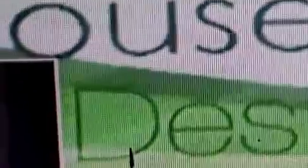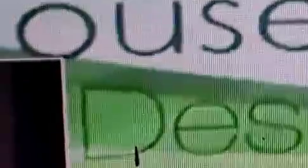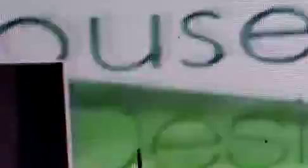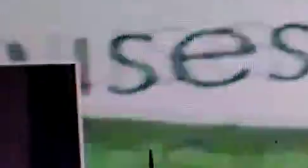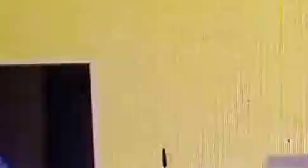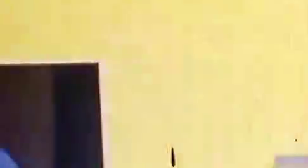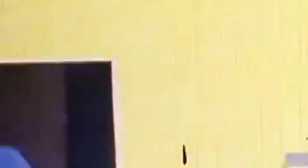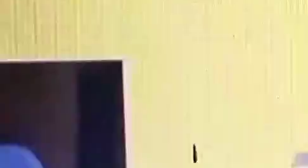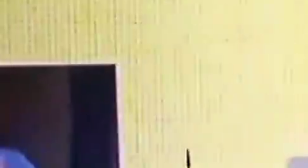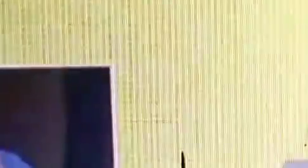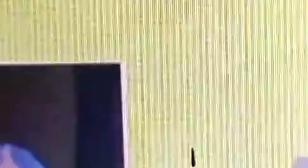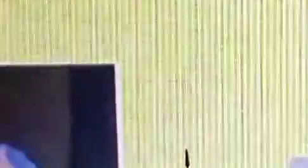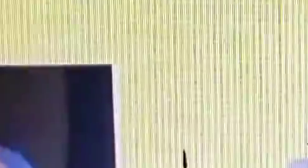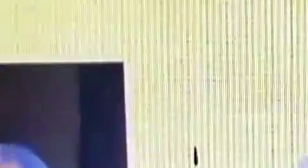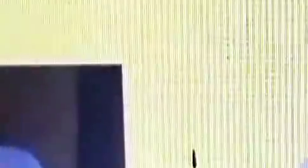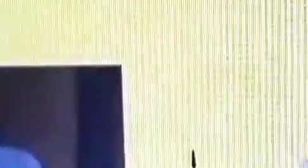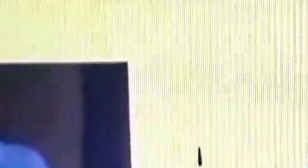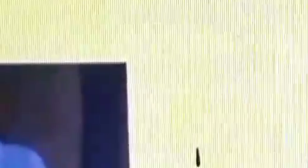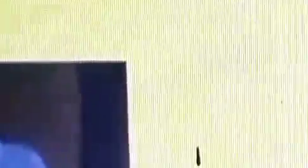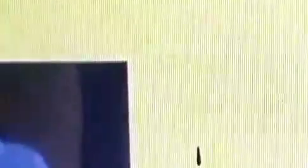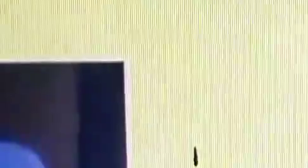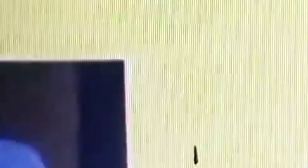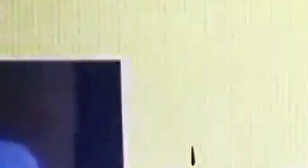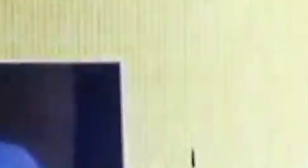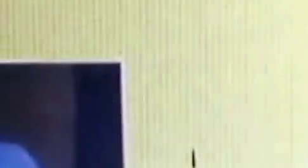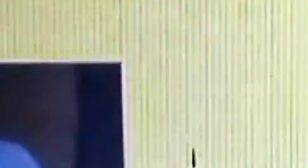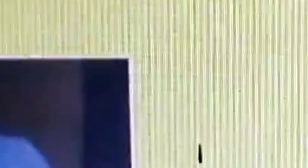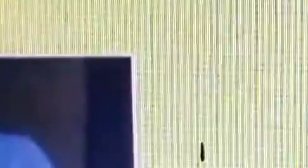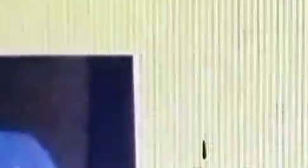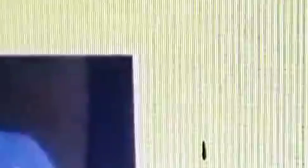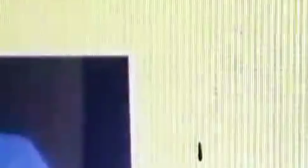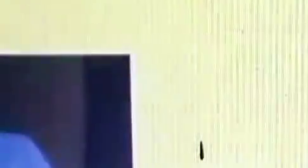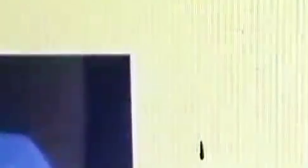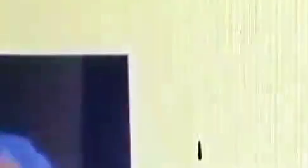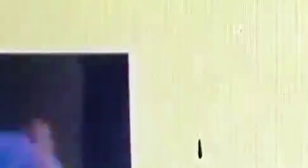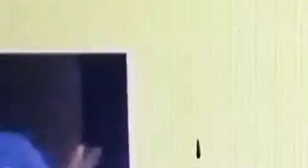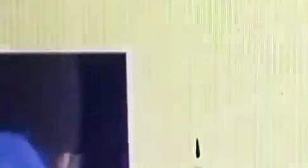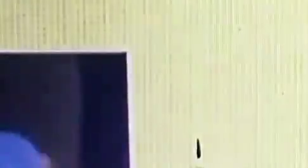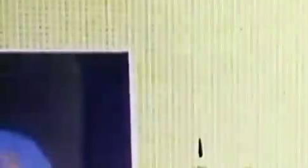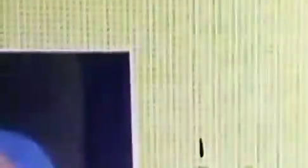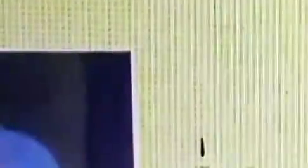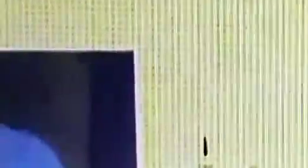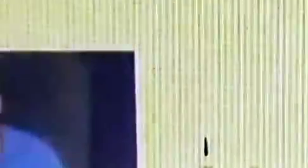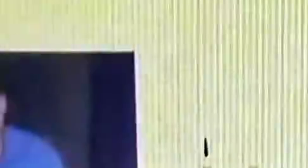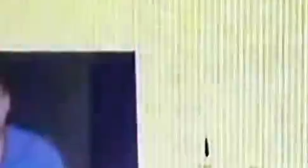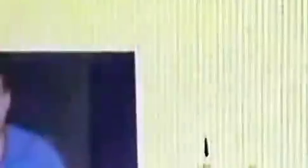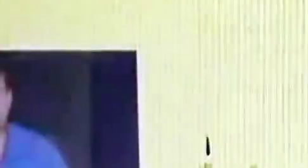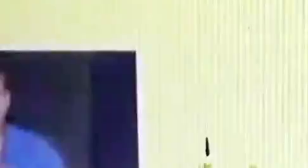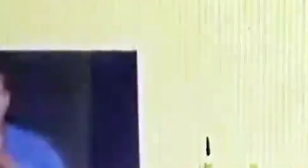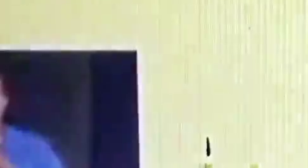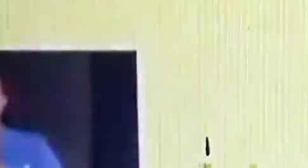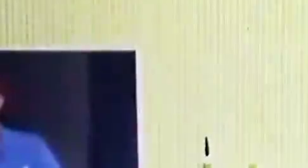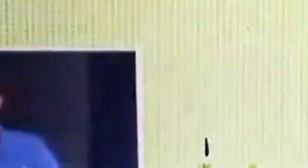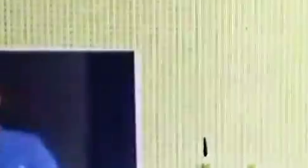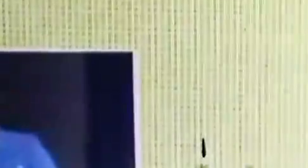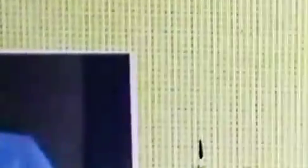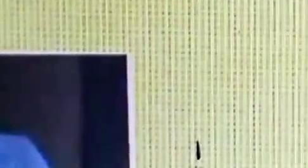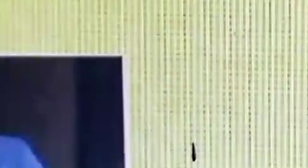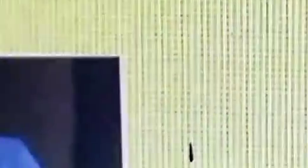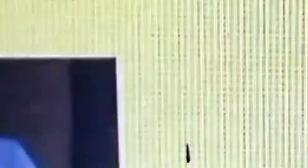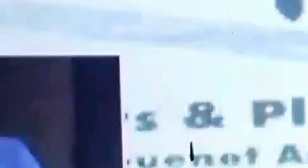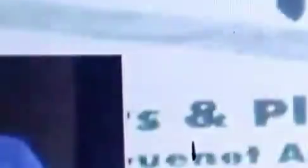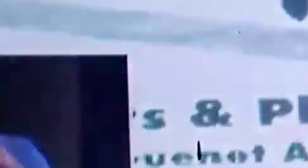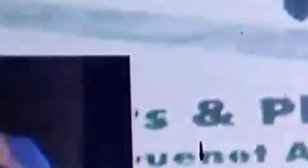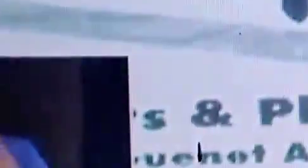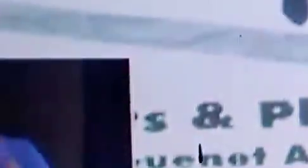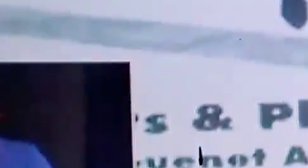The second is by GSA Architects and Planners, led by architect Gunnett Anderson with team members